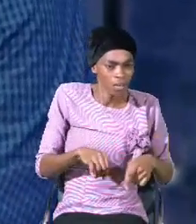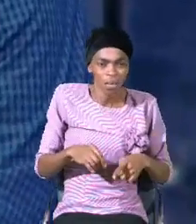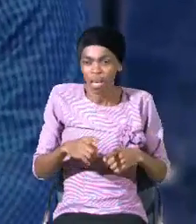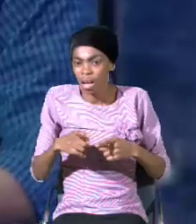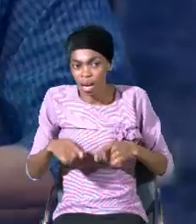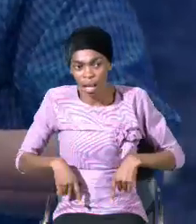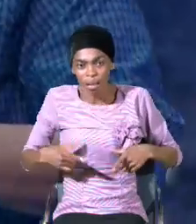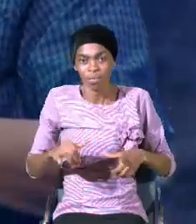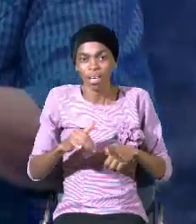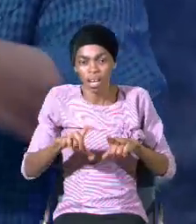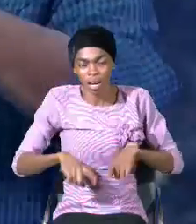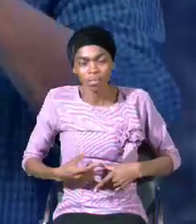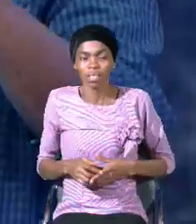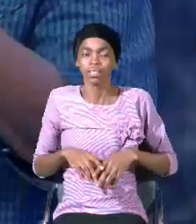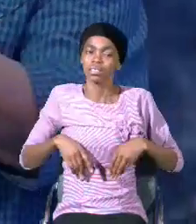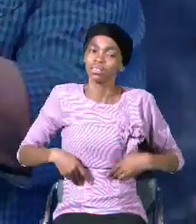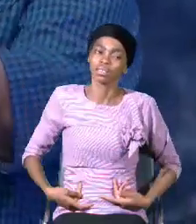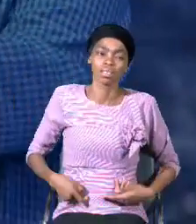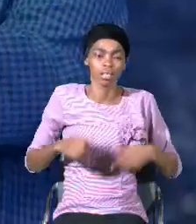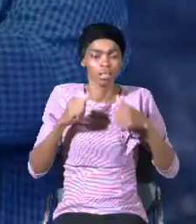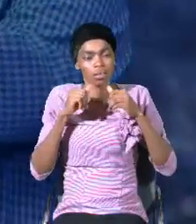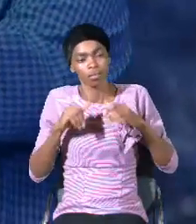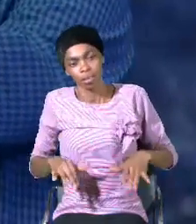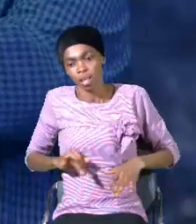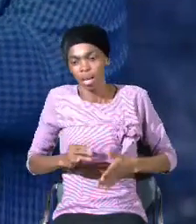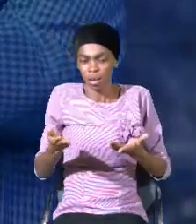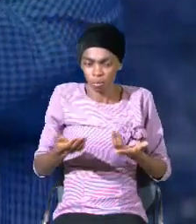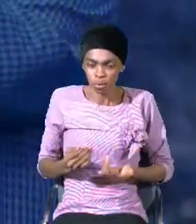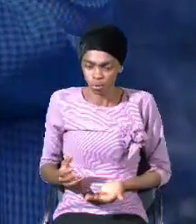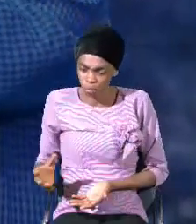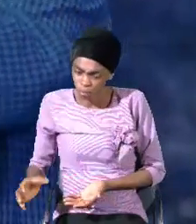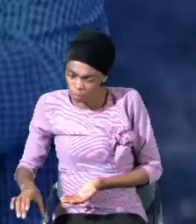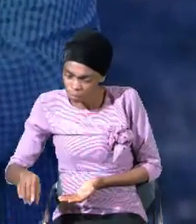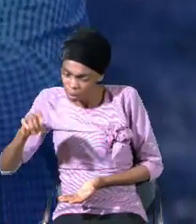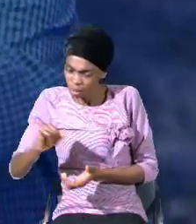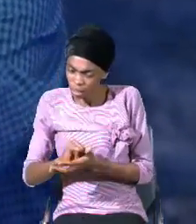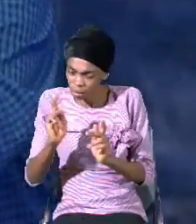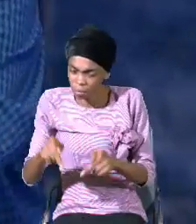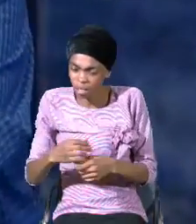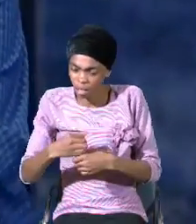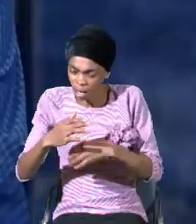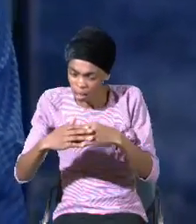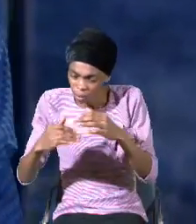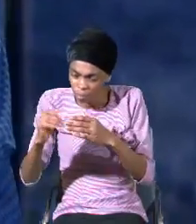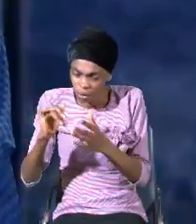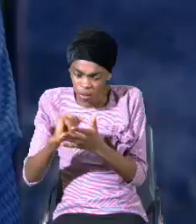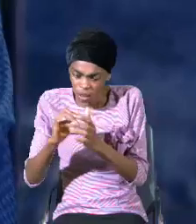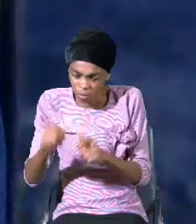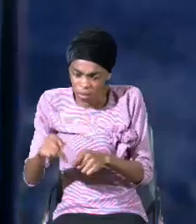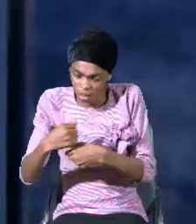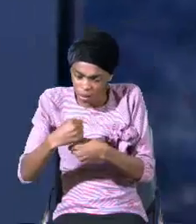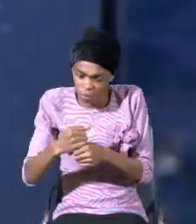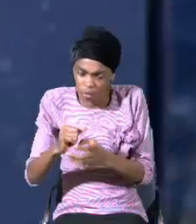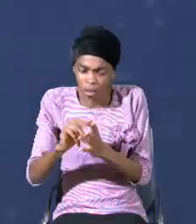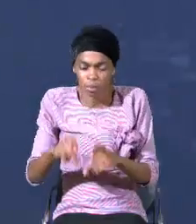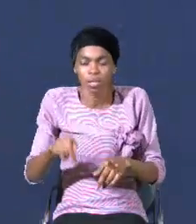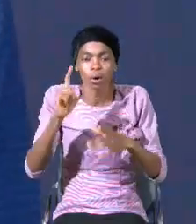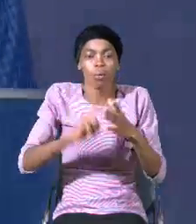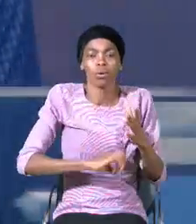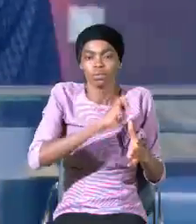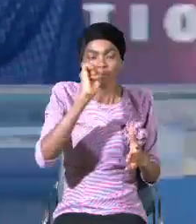forth my hand and I want to mend and mold that life and build that life? Whatsoever your hand findeth to